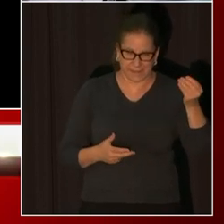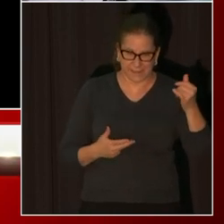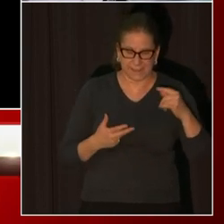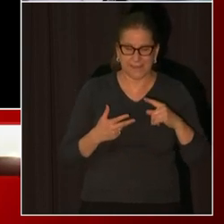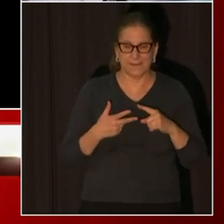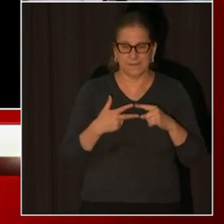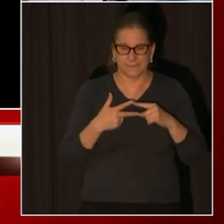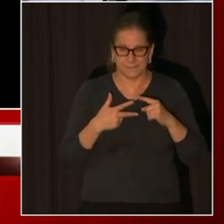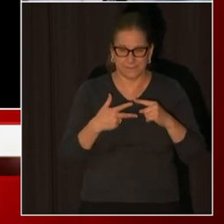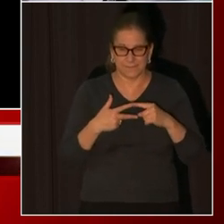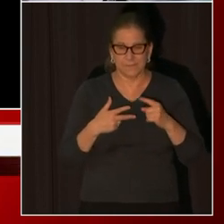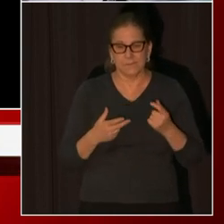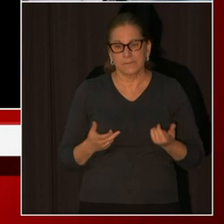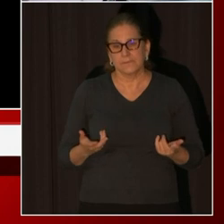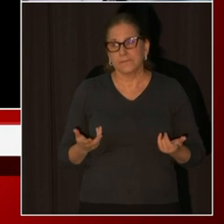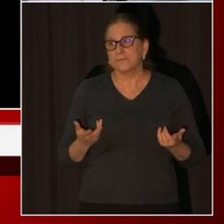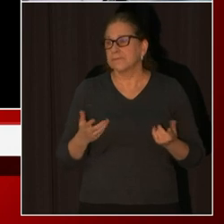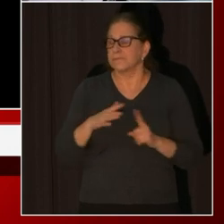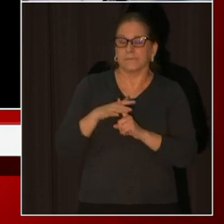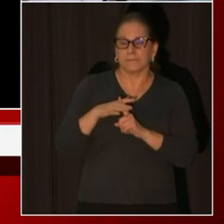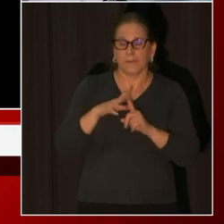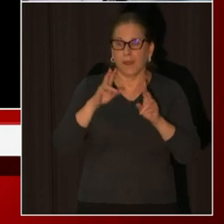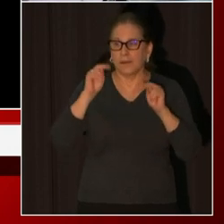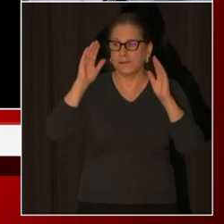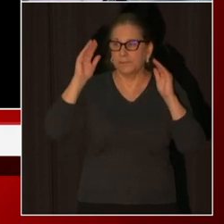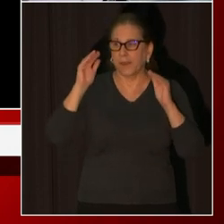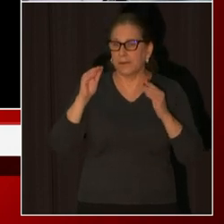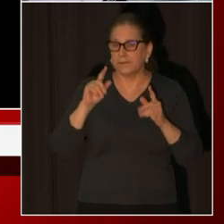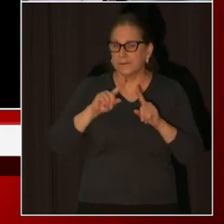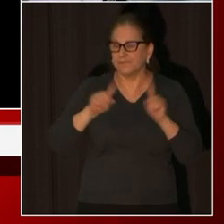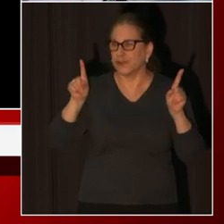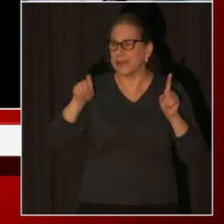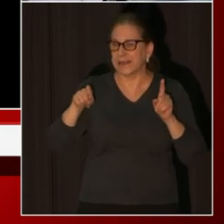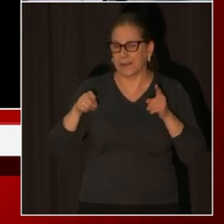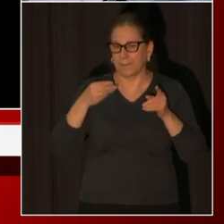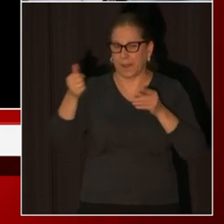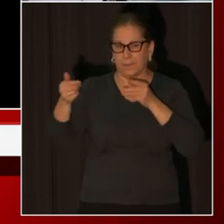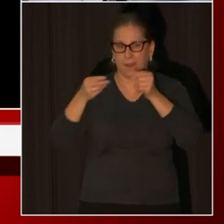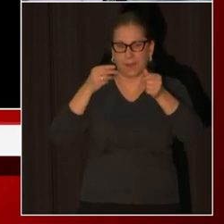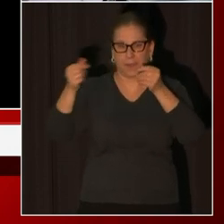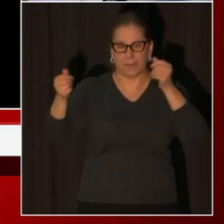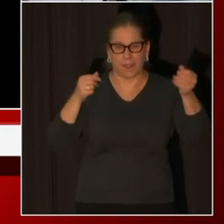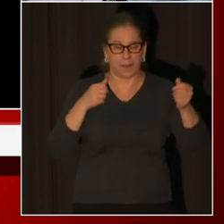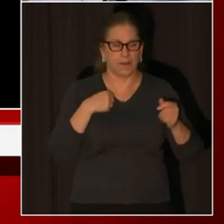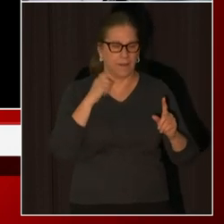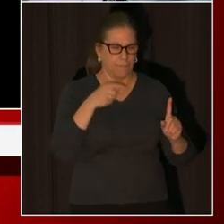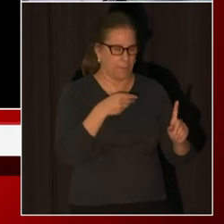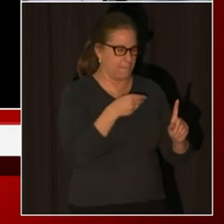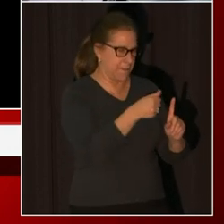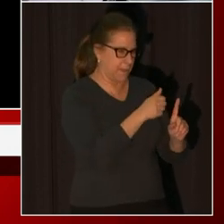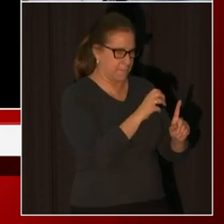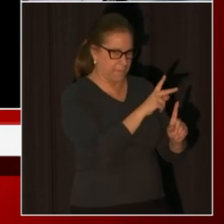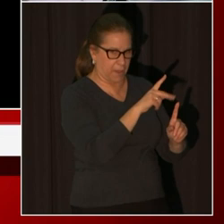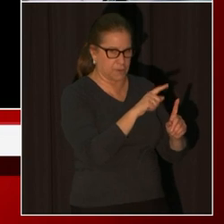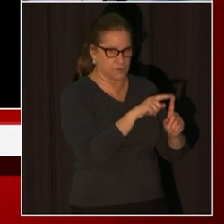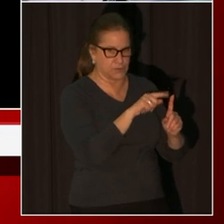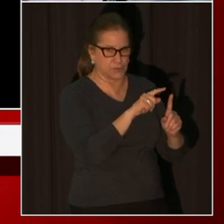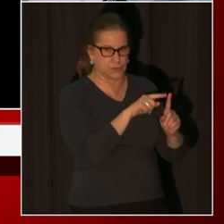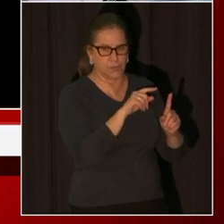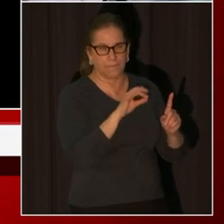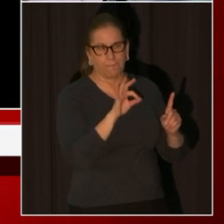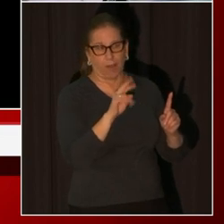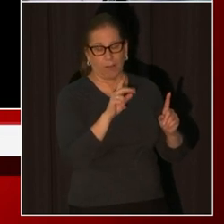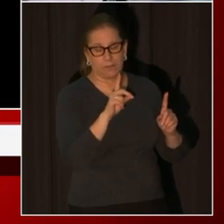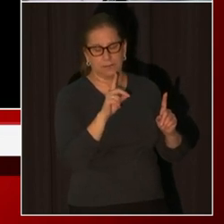and non-recurring needs, and we've got to pay that reserve back by law within 1 to 2 years. Of the